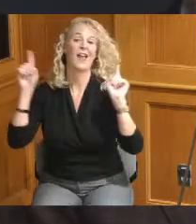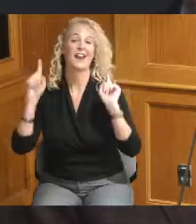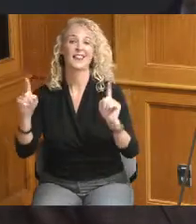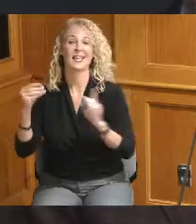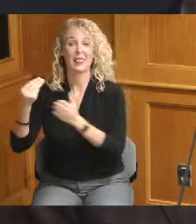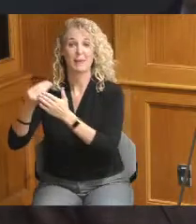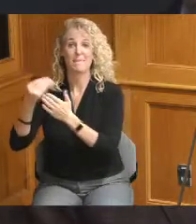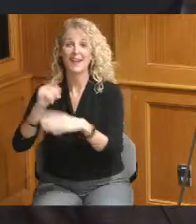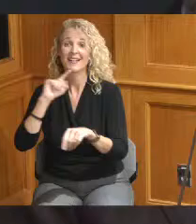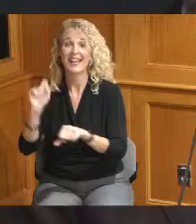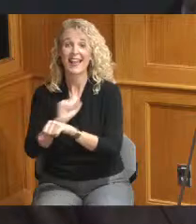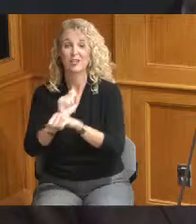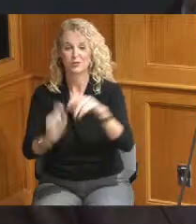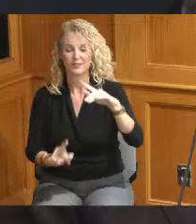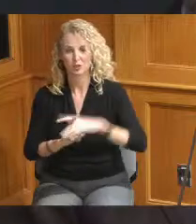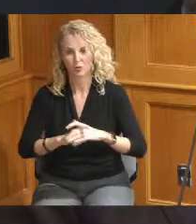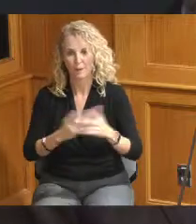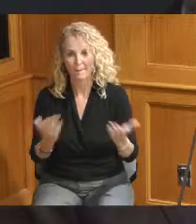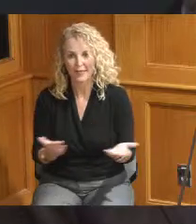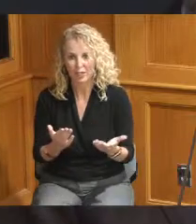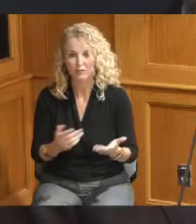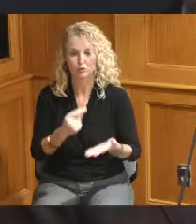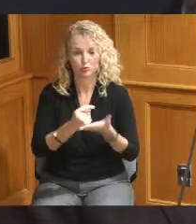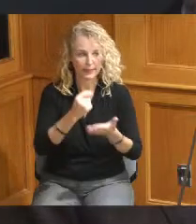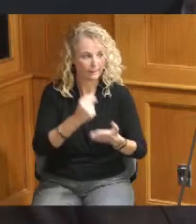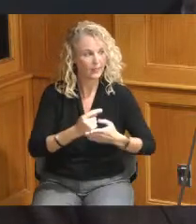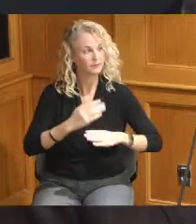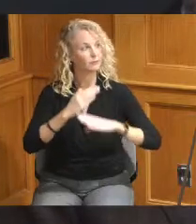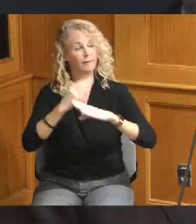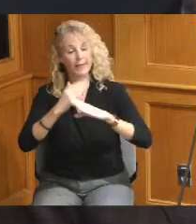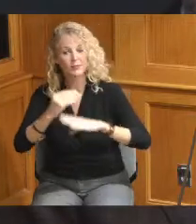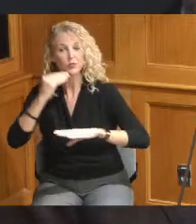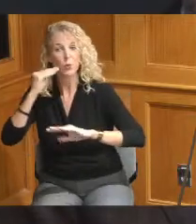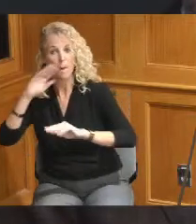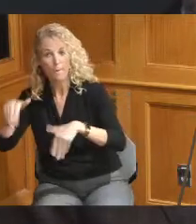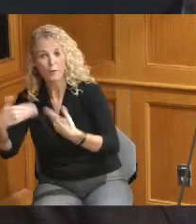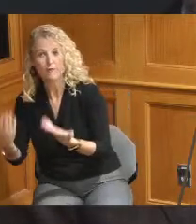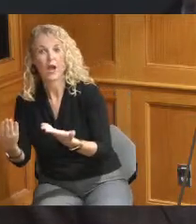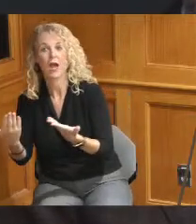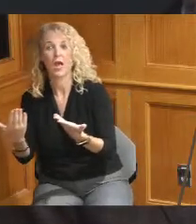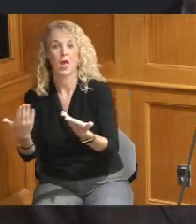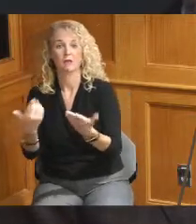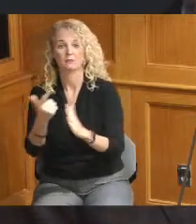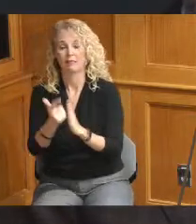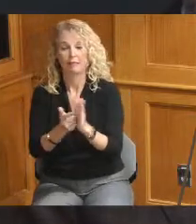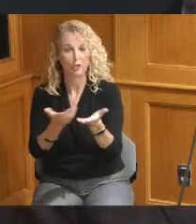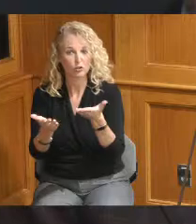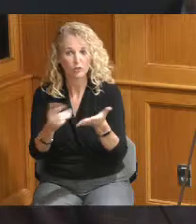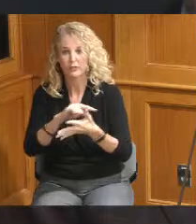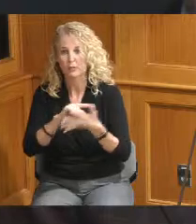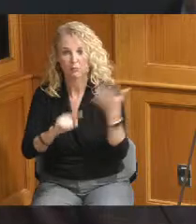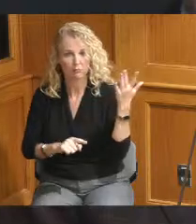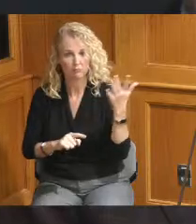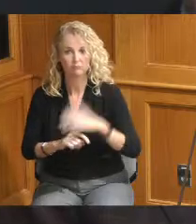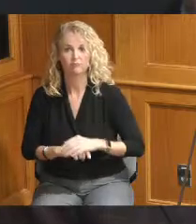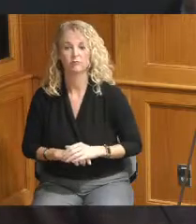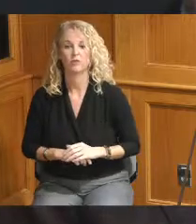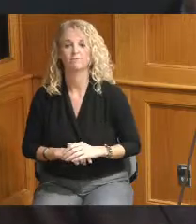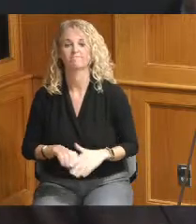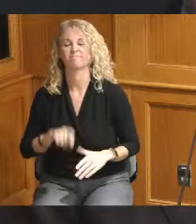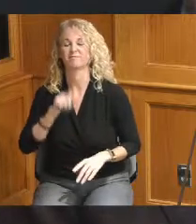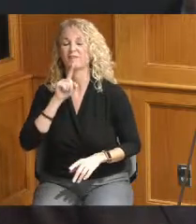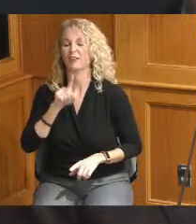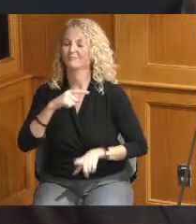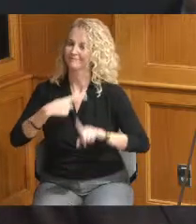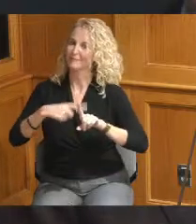into the community for, as you say, treatment, prevention, housing, criminally unjust involved individuals. So very good